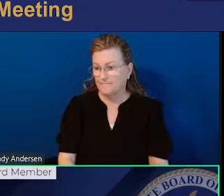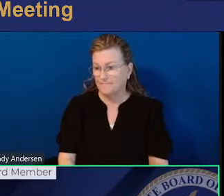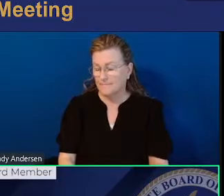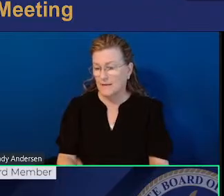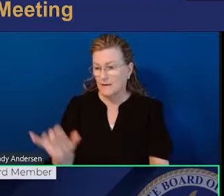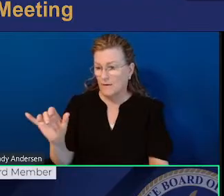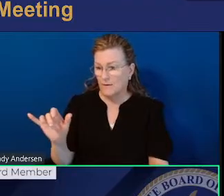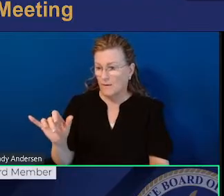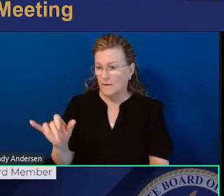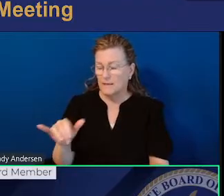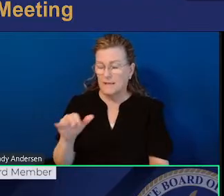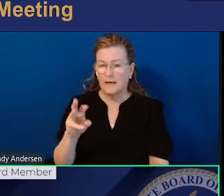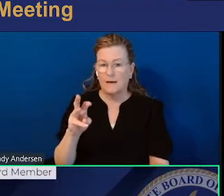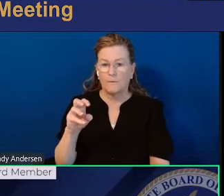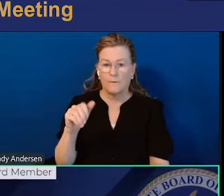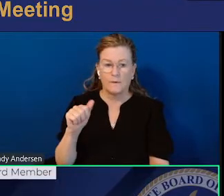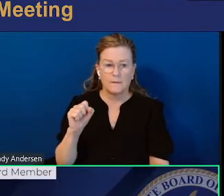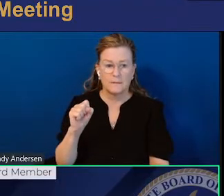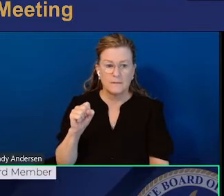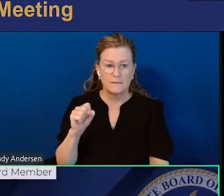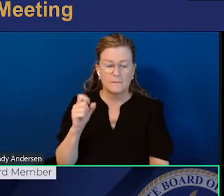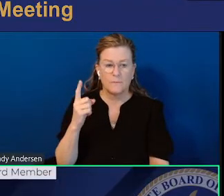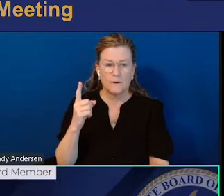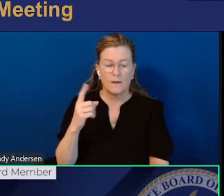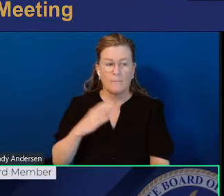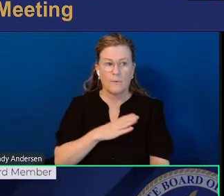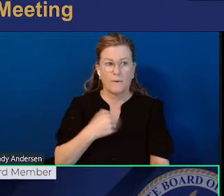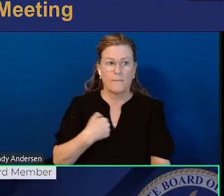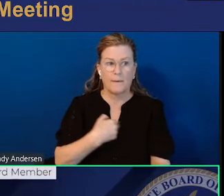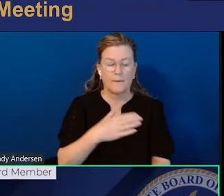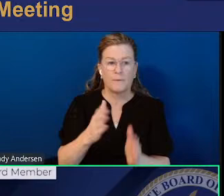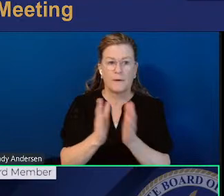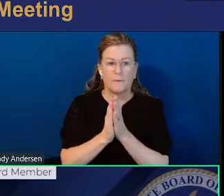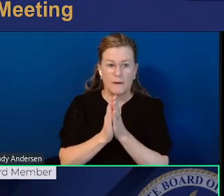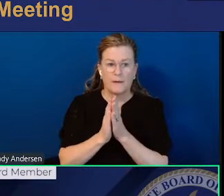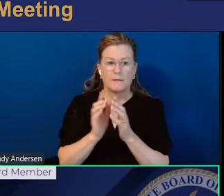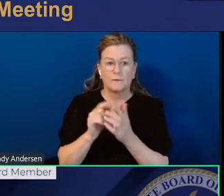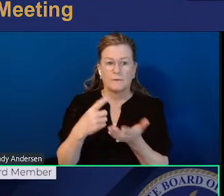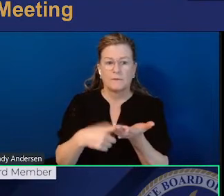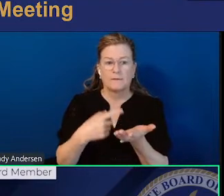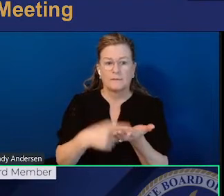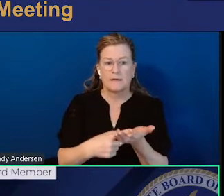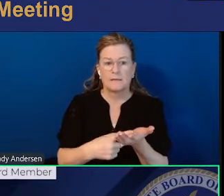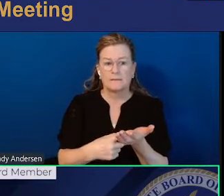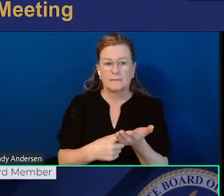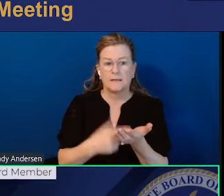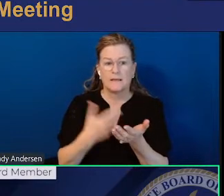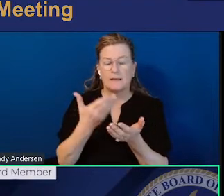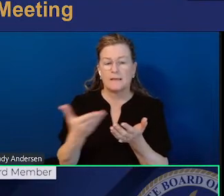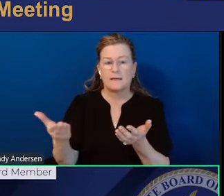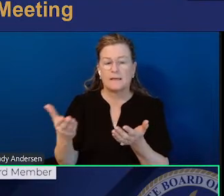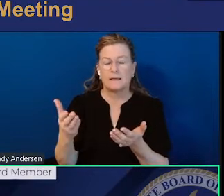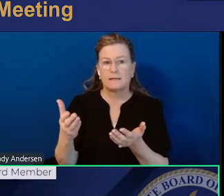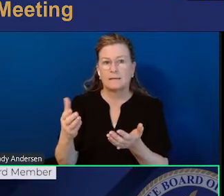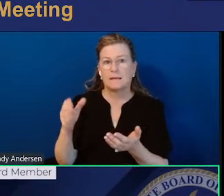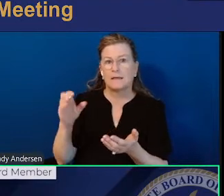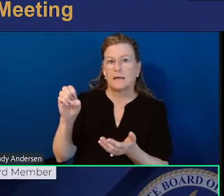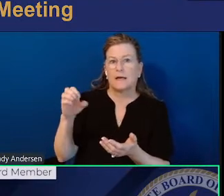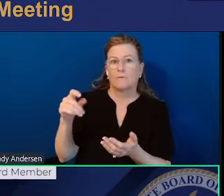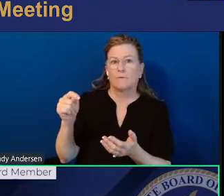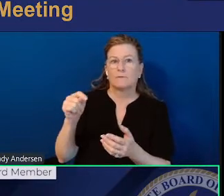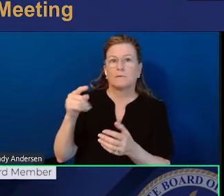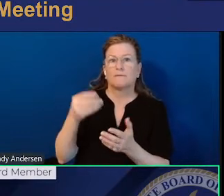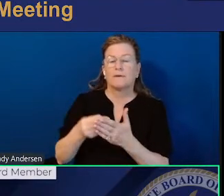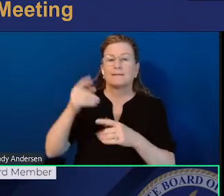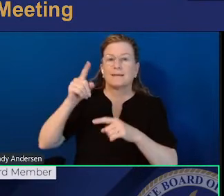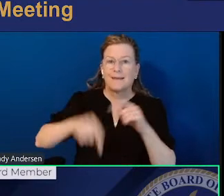this was one of our board member requests to talk about things that enrichment funds may not be used